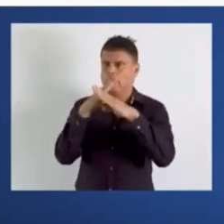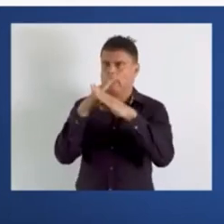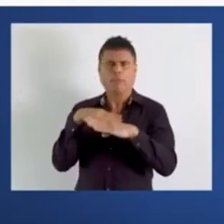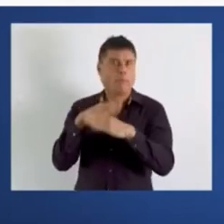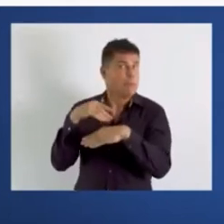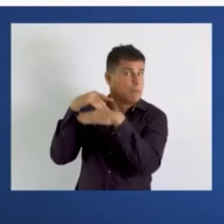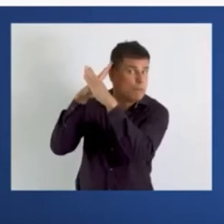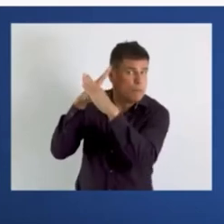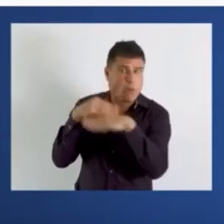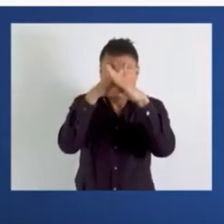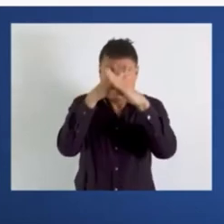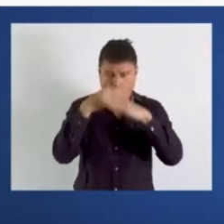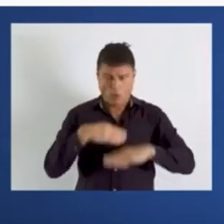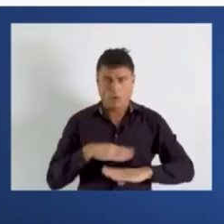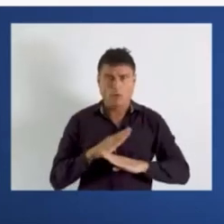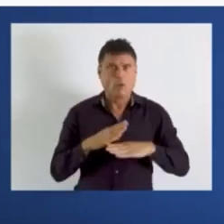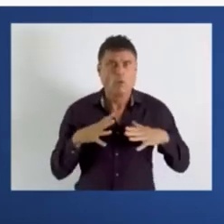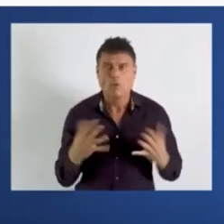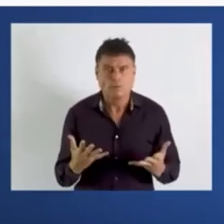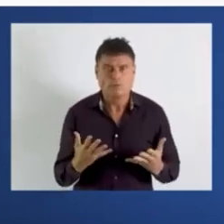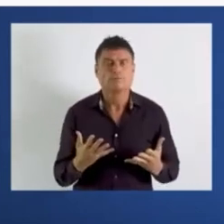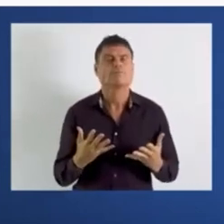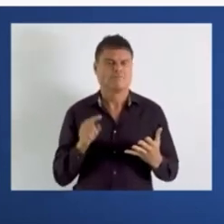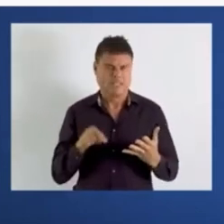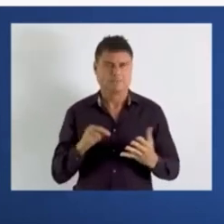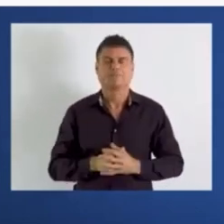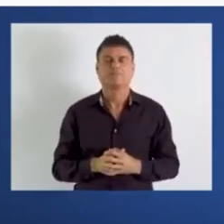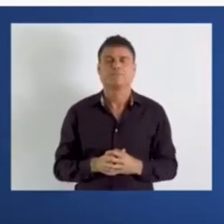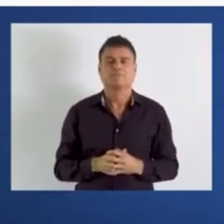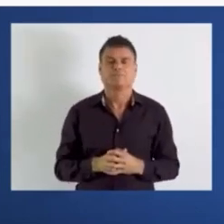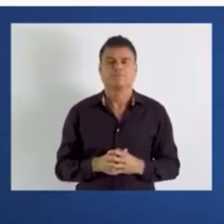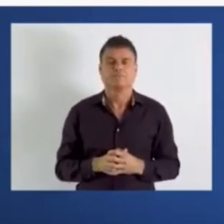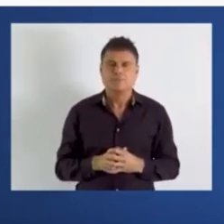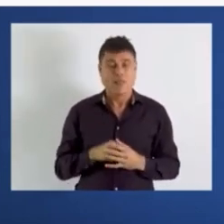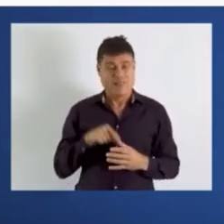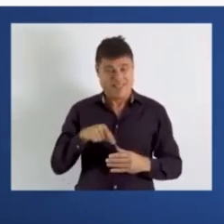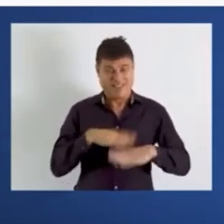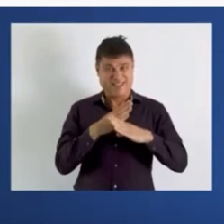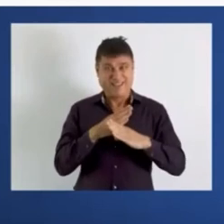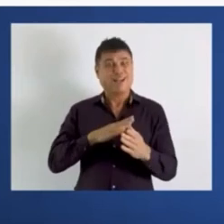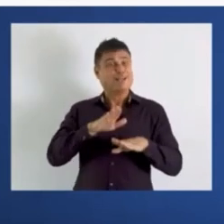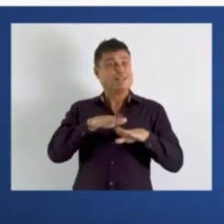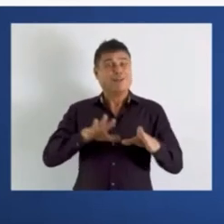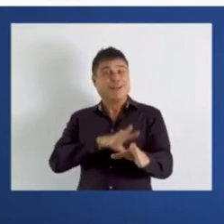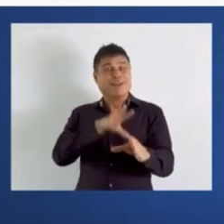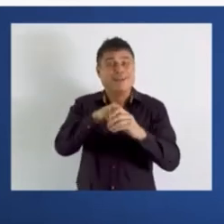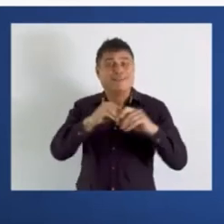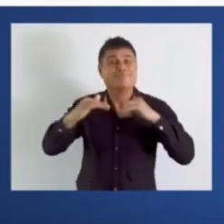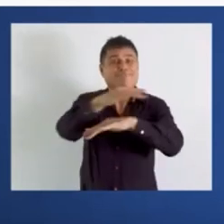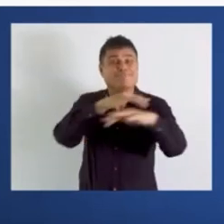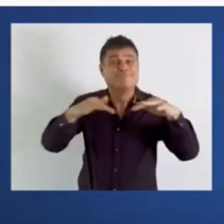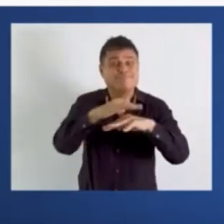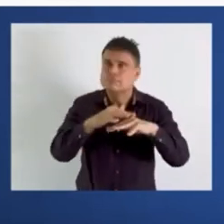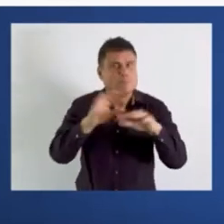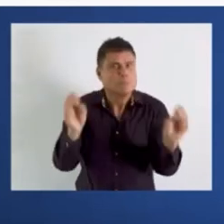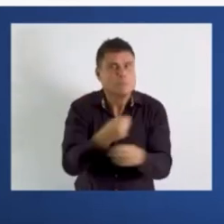children might have. These impairments and these conditions can lead to limited participation of